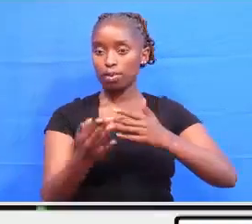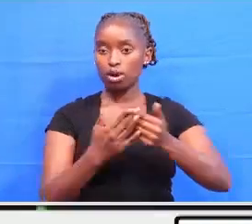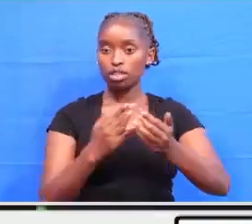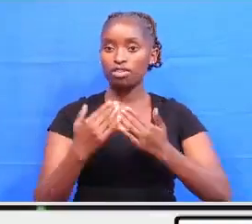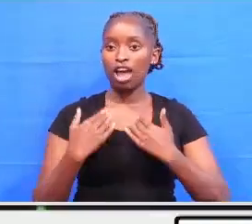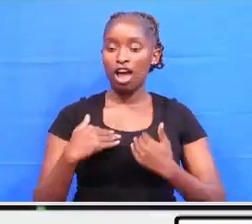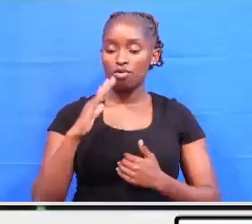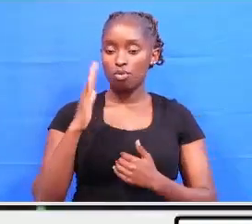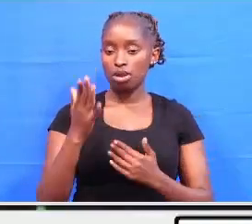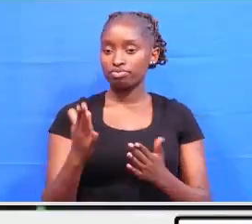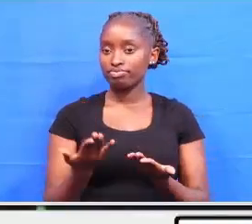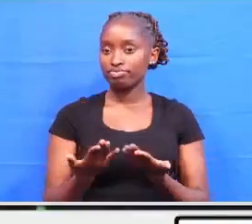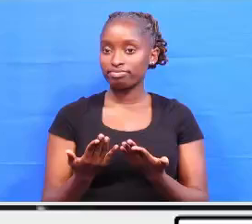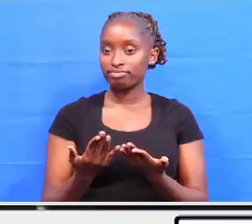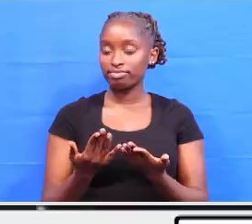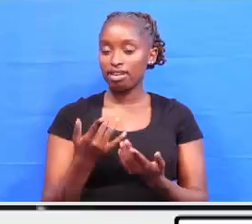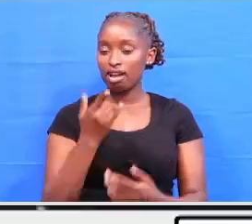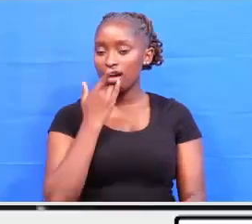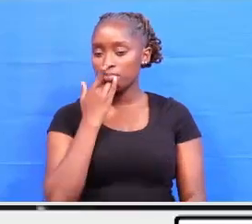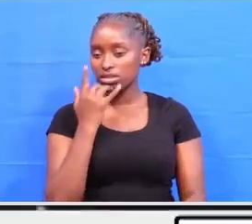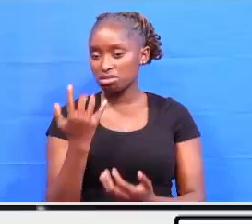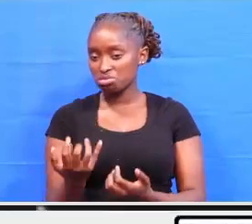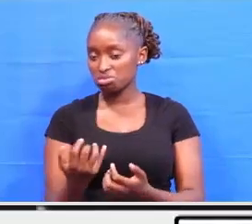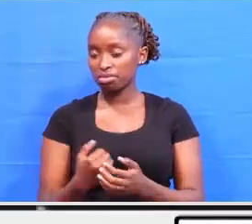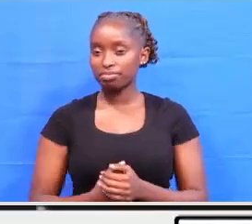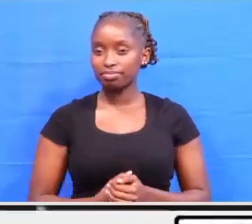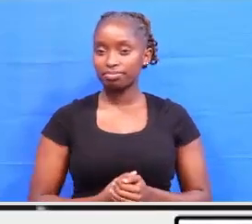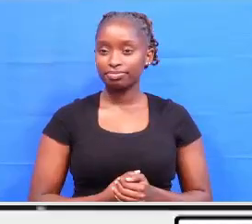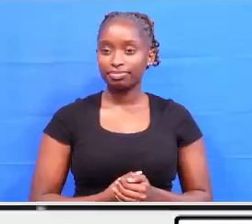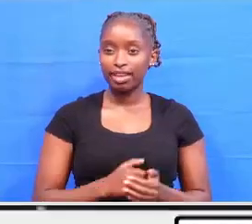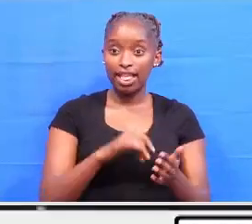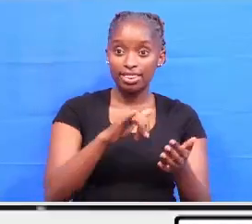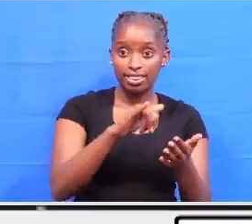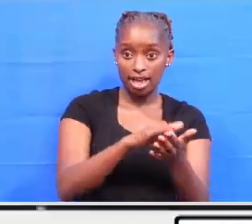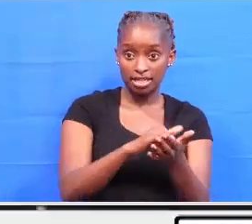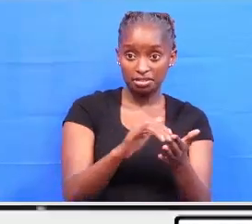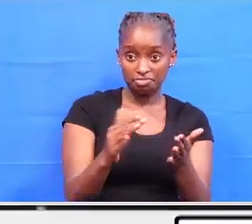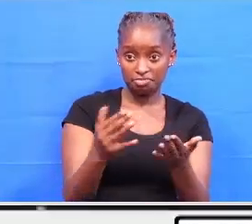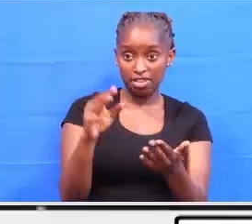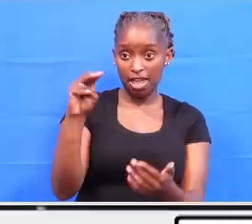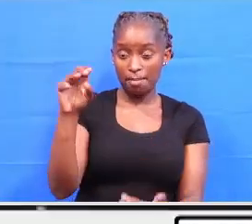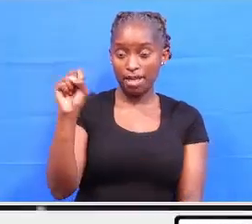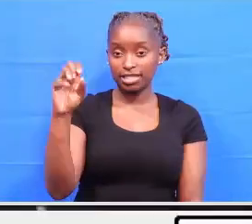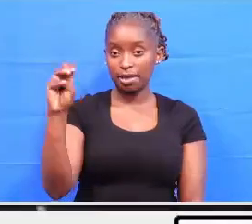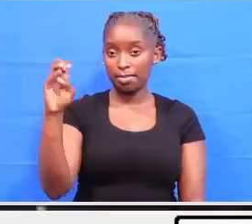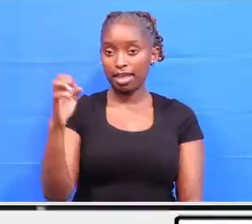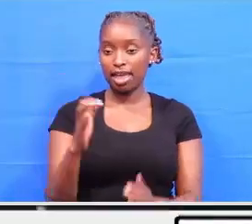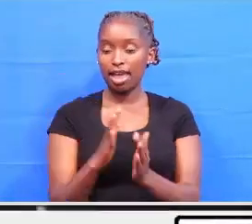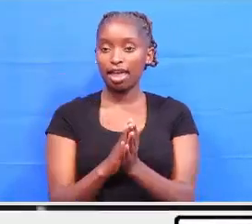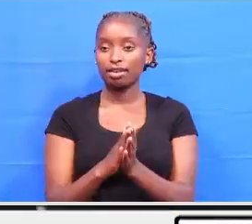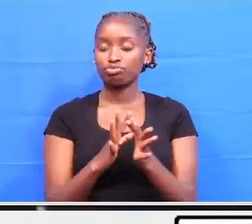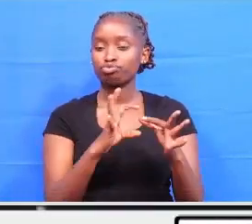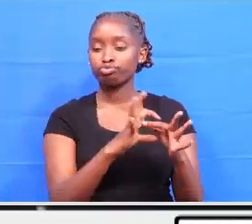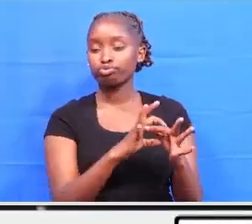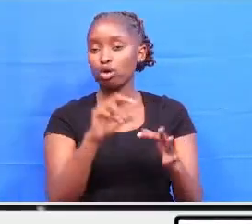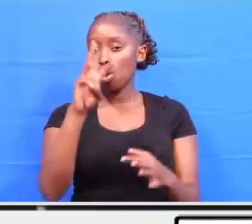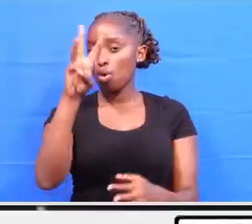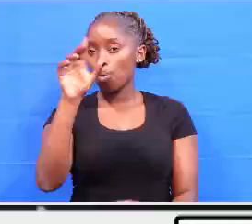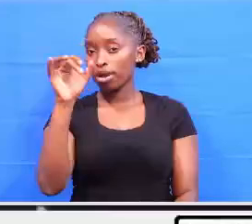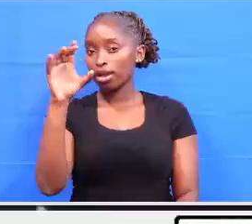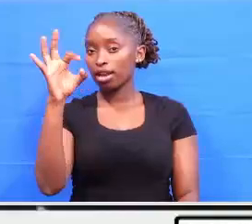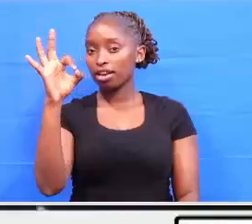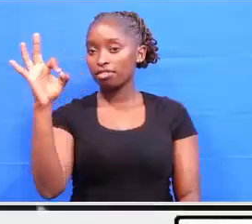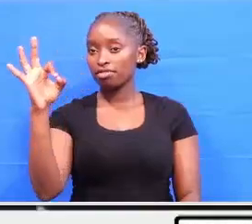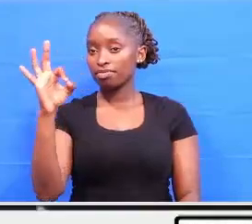loopholes? That is the Cabinet Secretary, MSMEs and Cooperative Development, Wycliffe Oparanya, and of